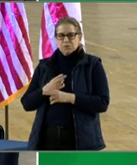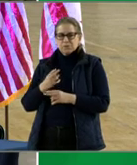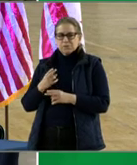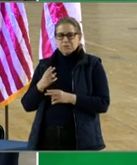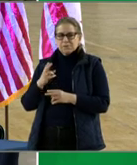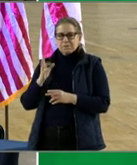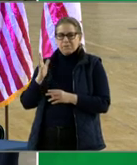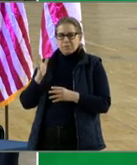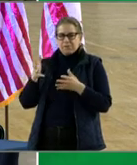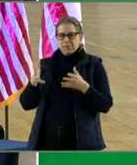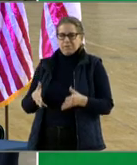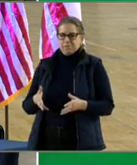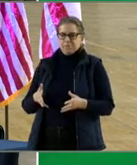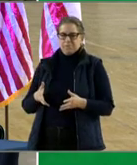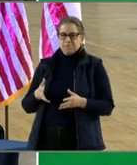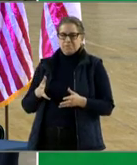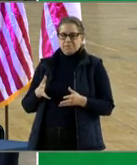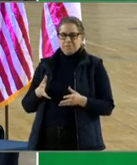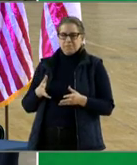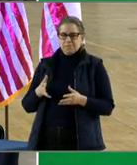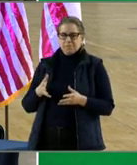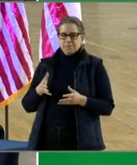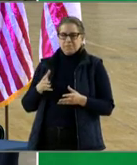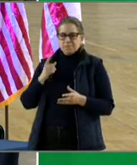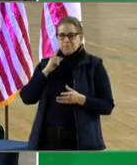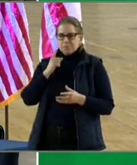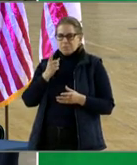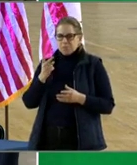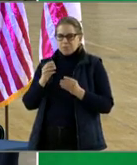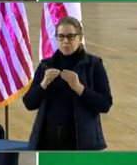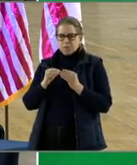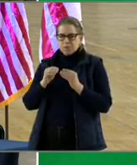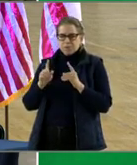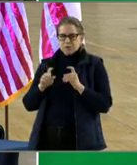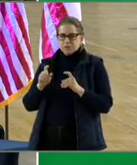think I have three Okay. more. Oh, I'm Greg sorry. has been trying to